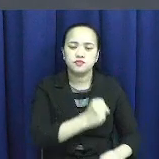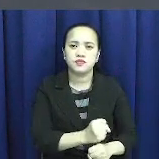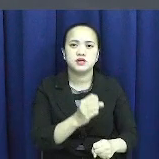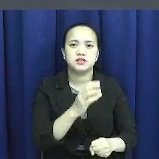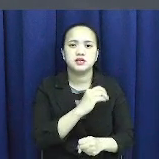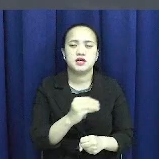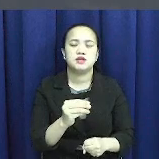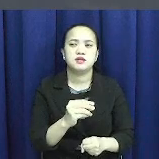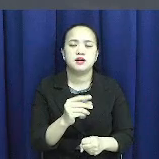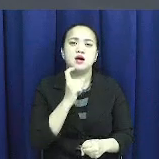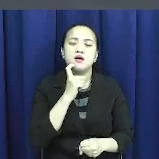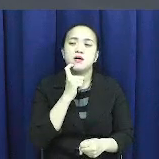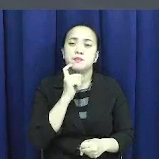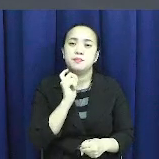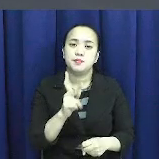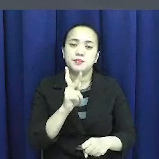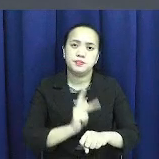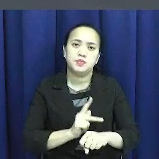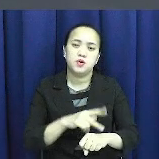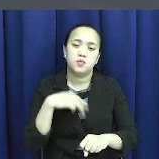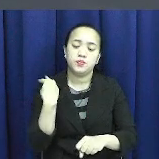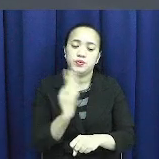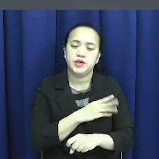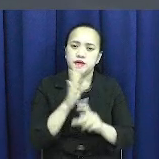Sinabi ni Pablo, we can offer ourselves.